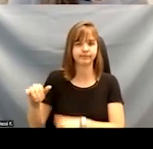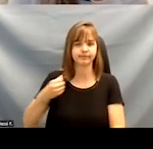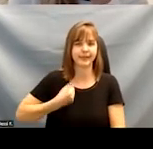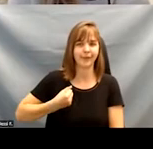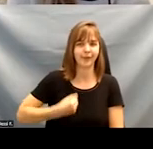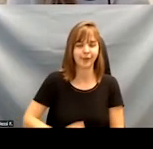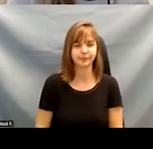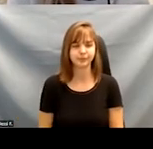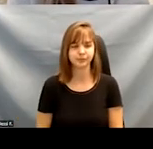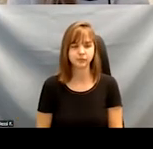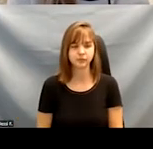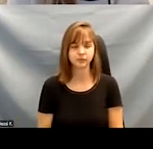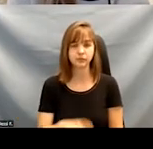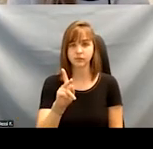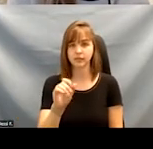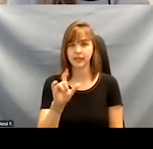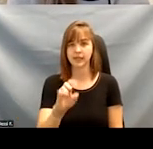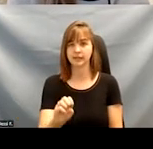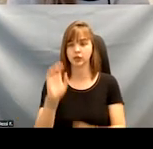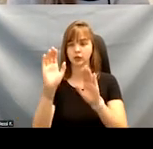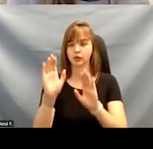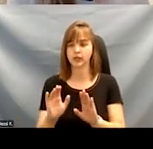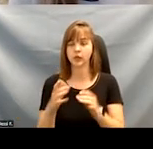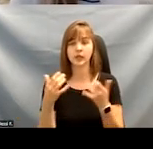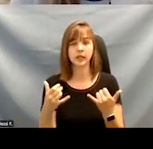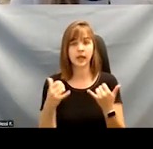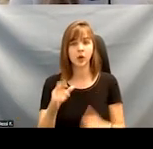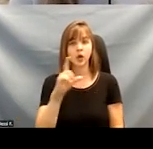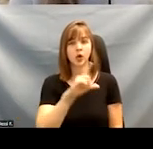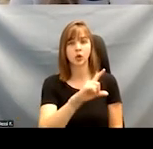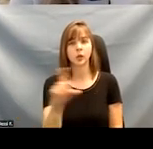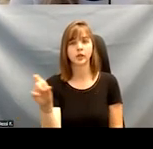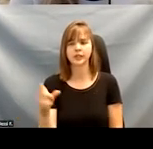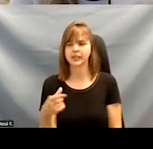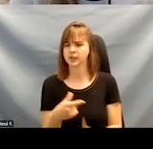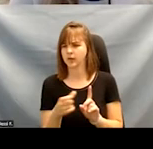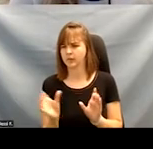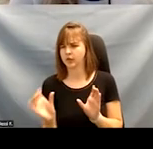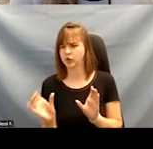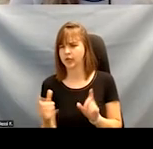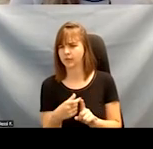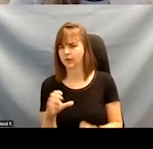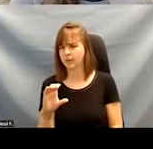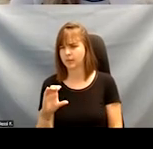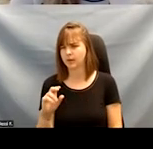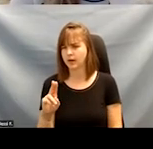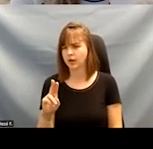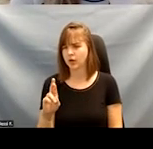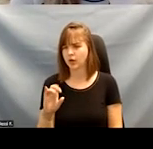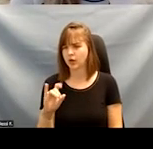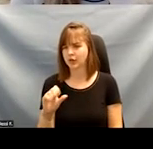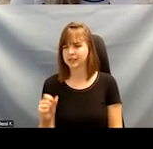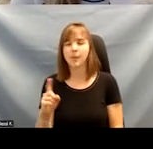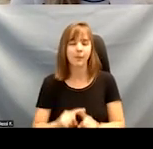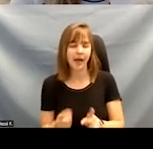Great. Well, this is a question. It also was in the chat coming from Curtis. It was a question I was going to ask